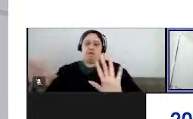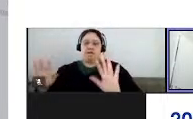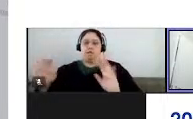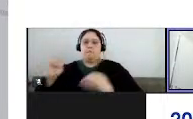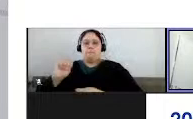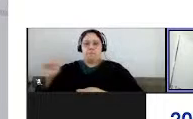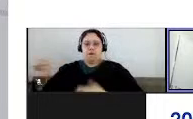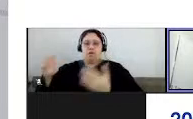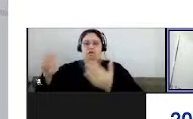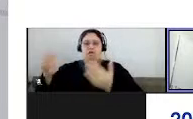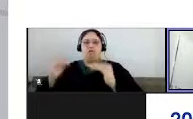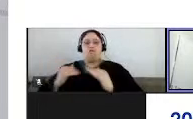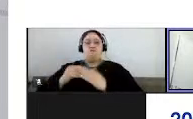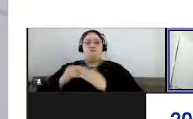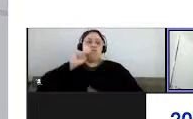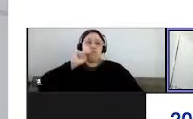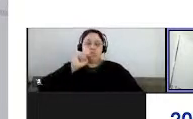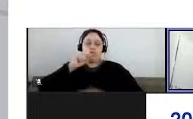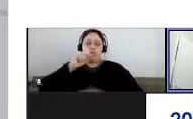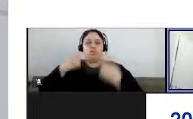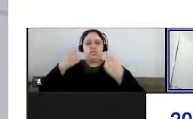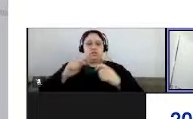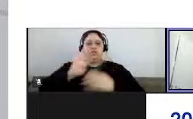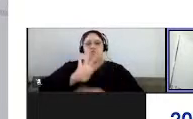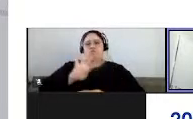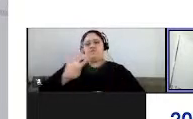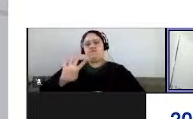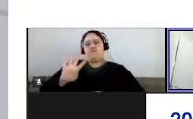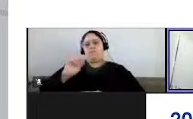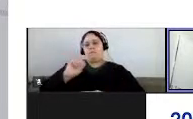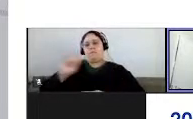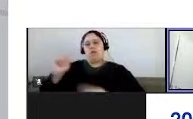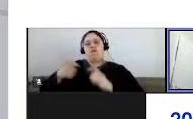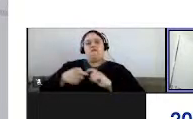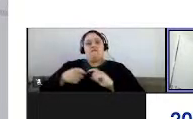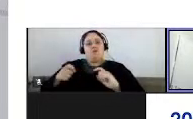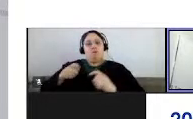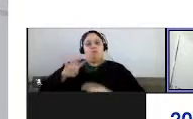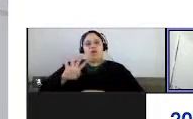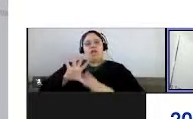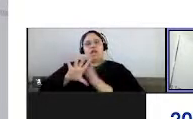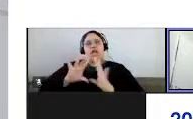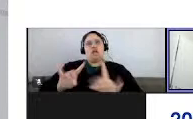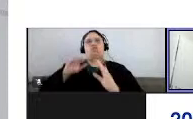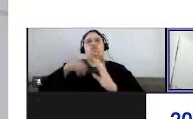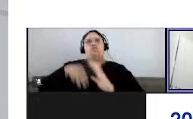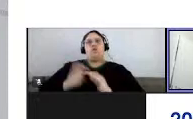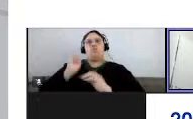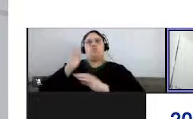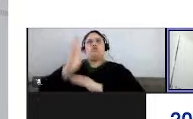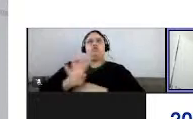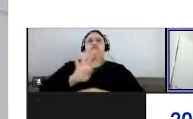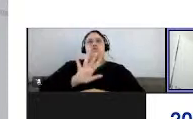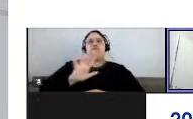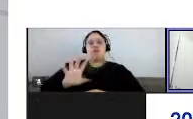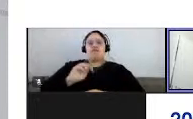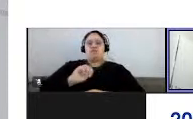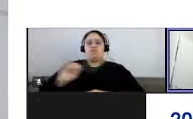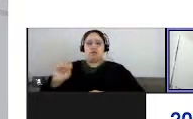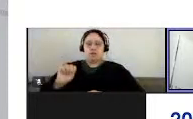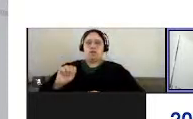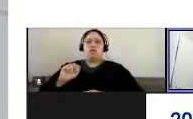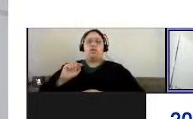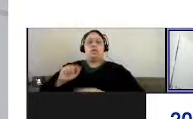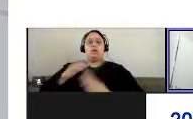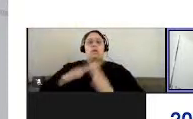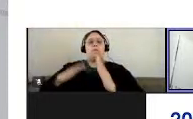170.979 million. For the quarter, spent 44 million out of cash flow projections of 45 million. So the